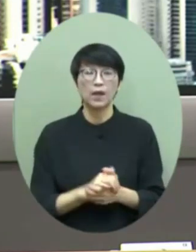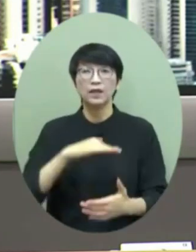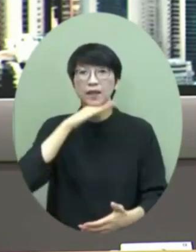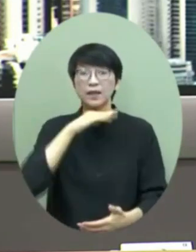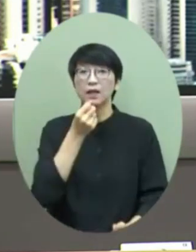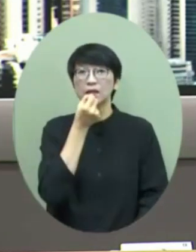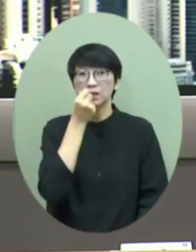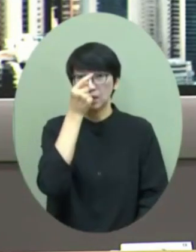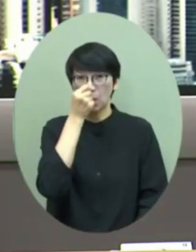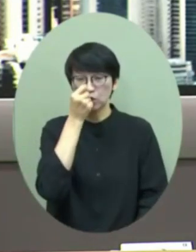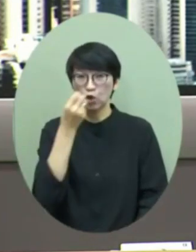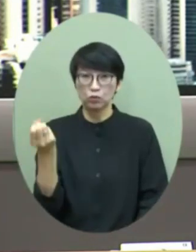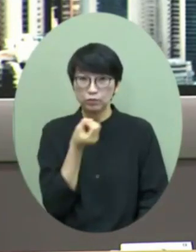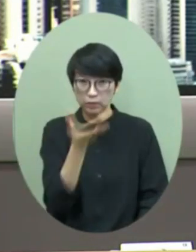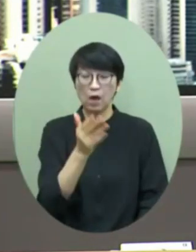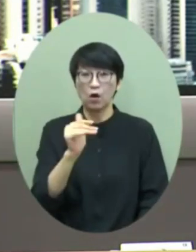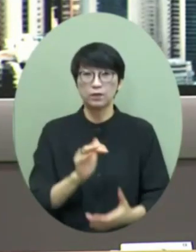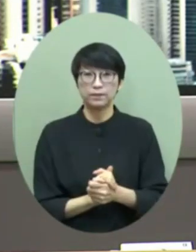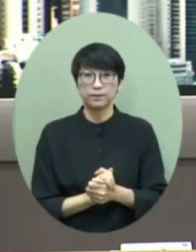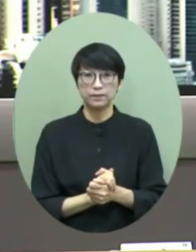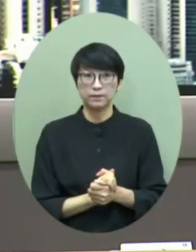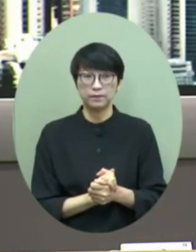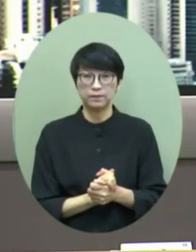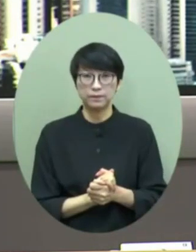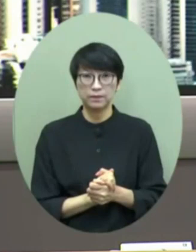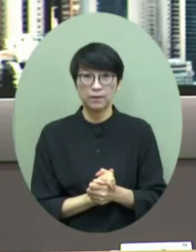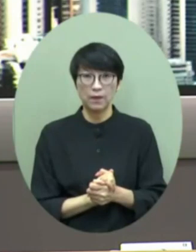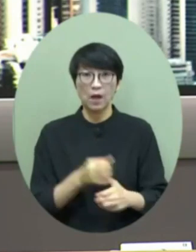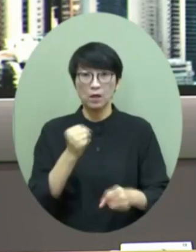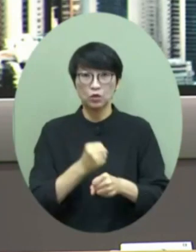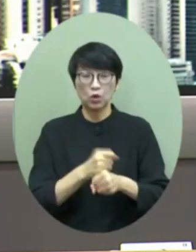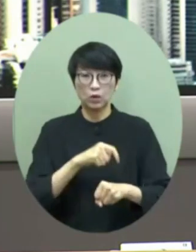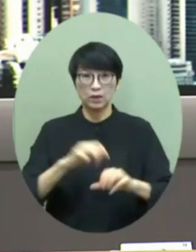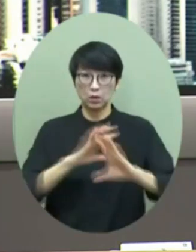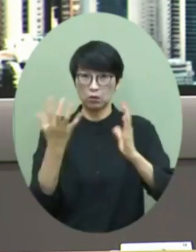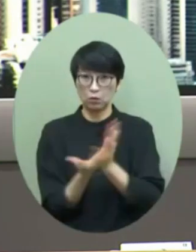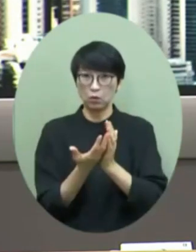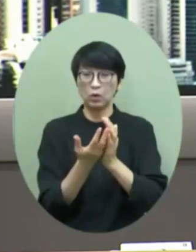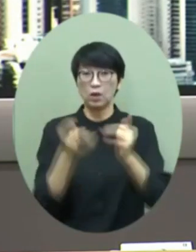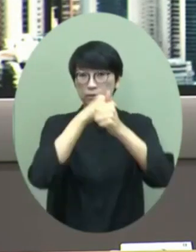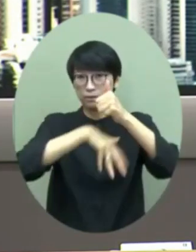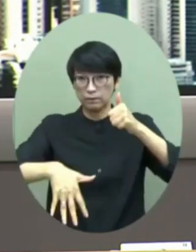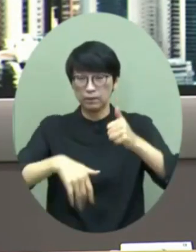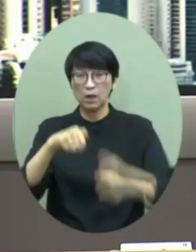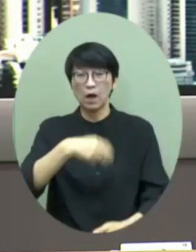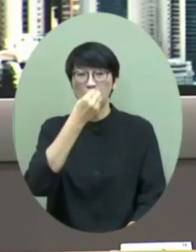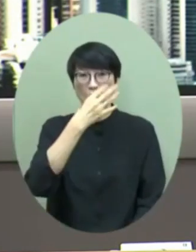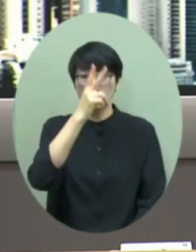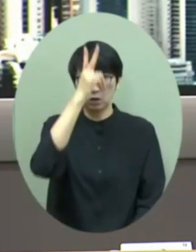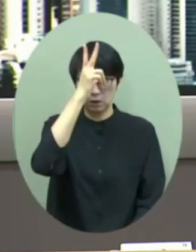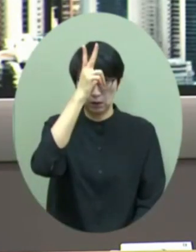and responsibilities of the Hong Kong SAR government have been clearly spelled out. I'm sure there'll be questions on that. And then there are